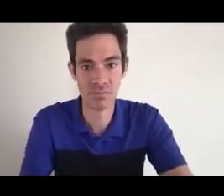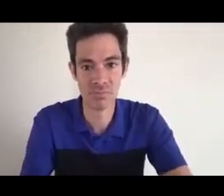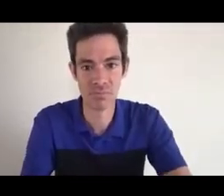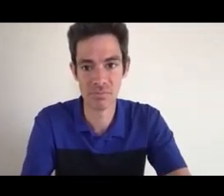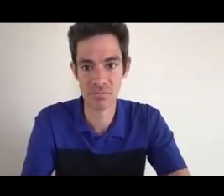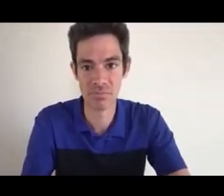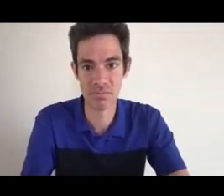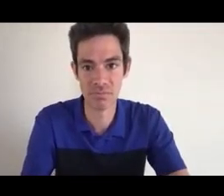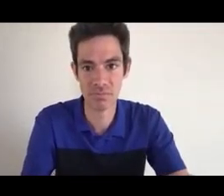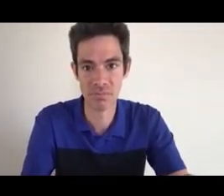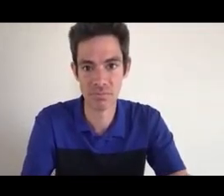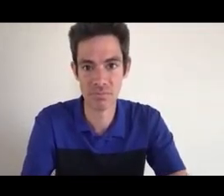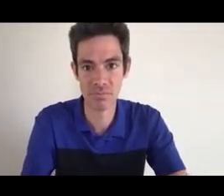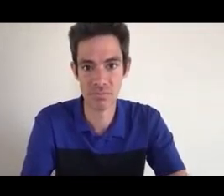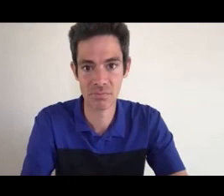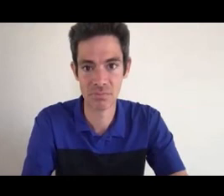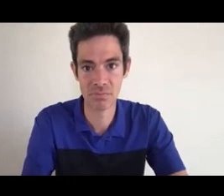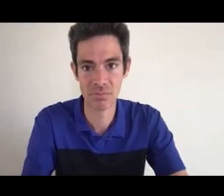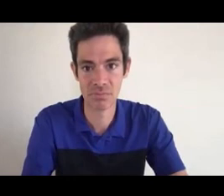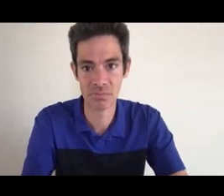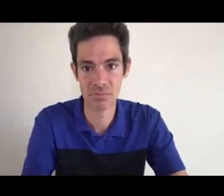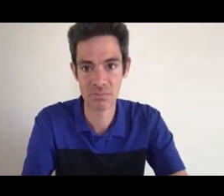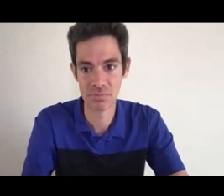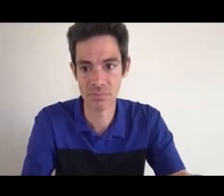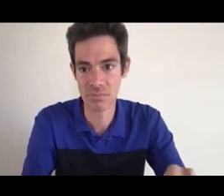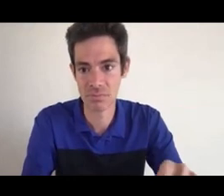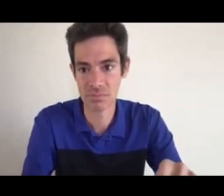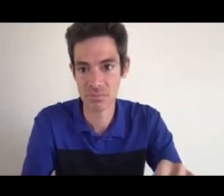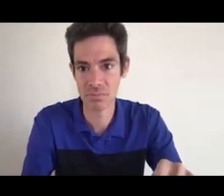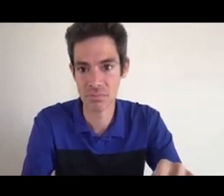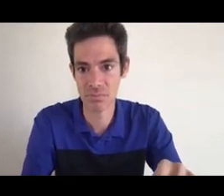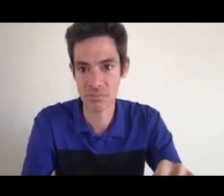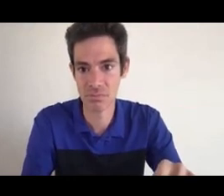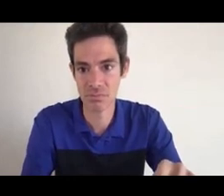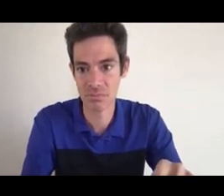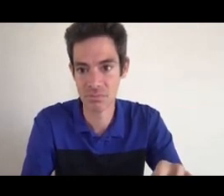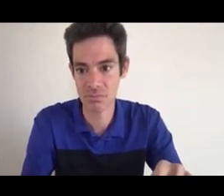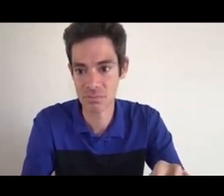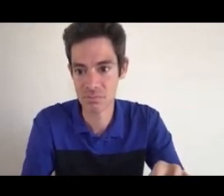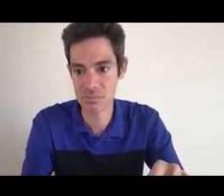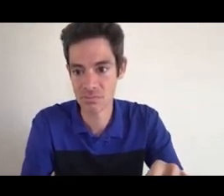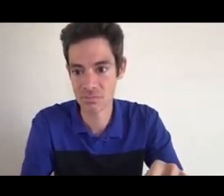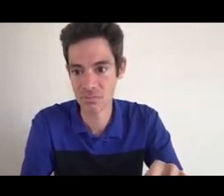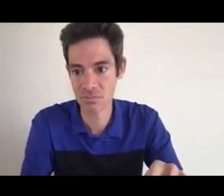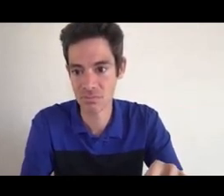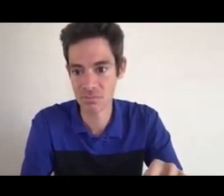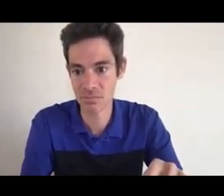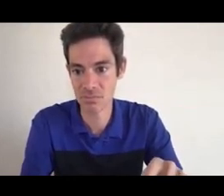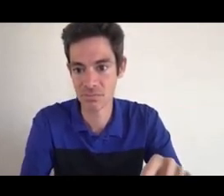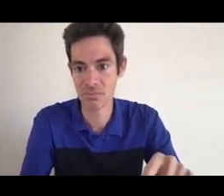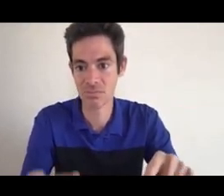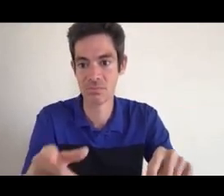it's really kind of rough or casual with your different mouth morphemes.